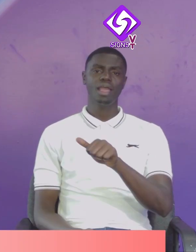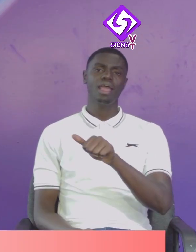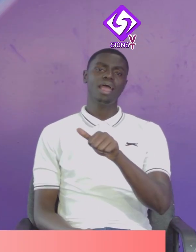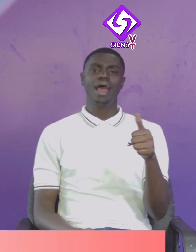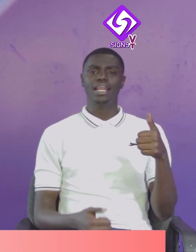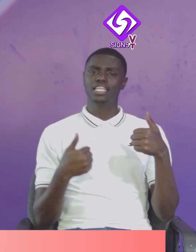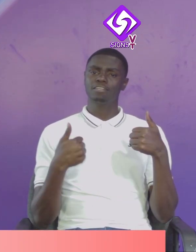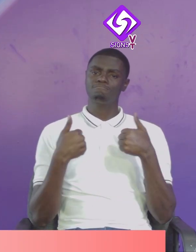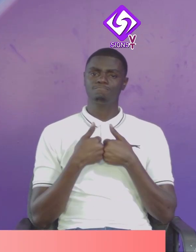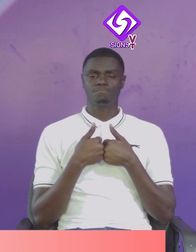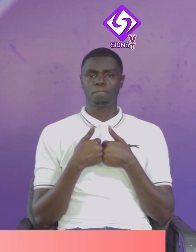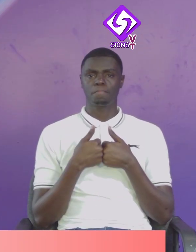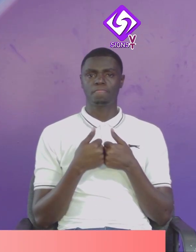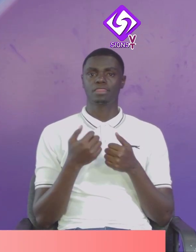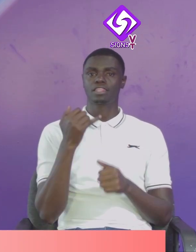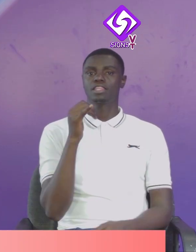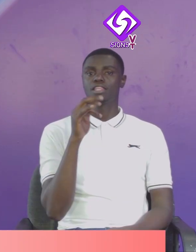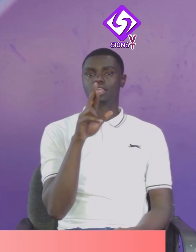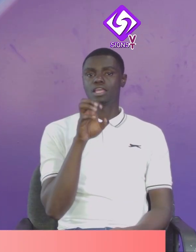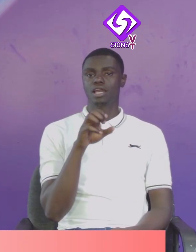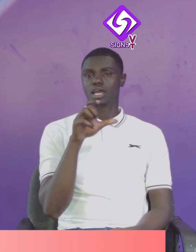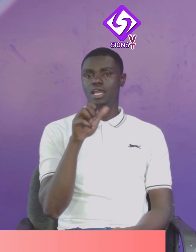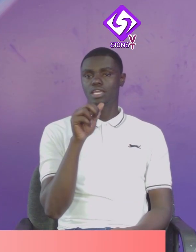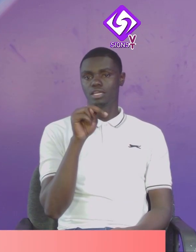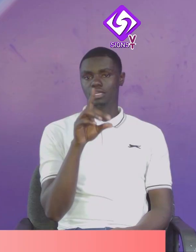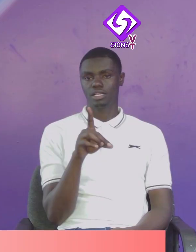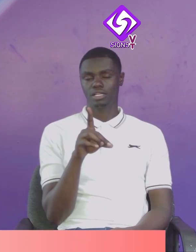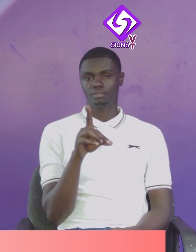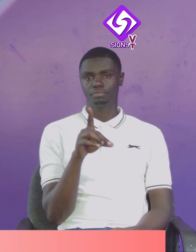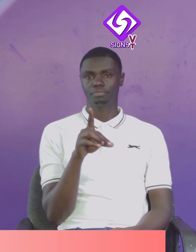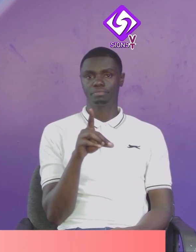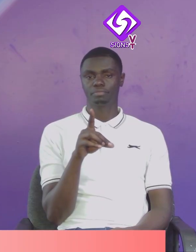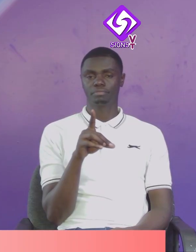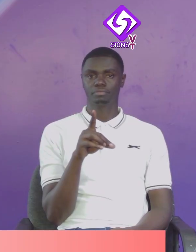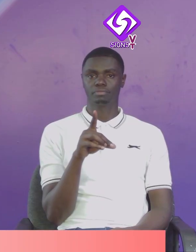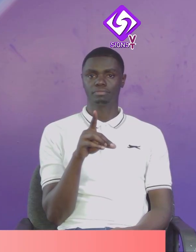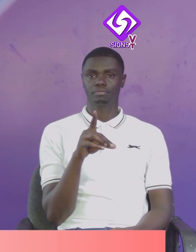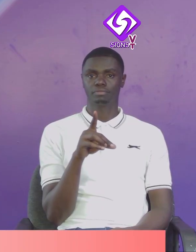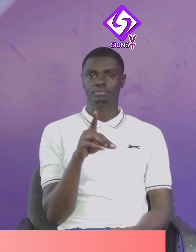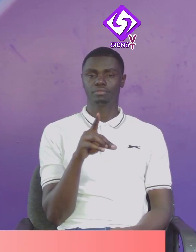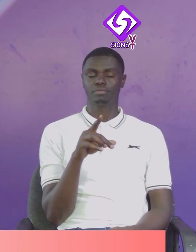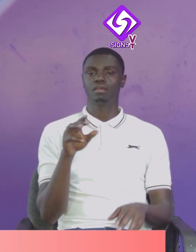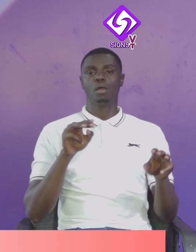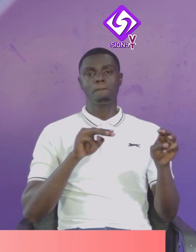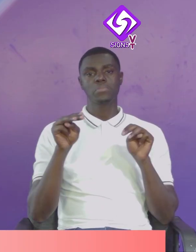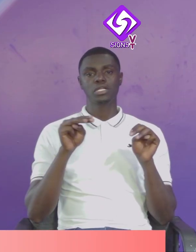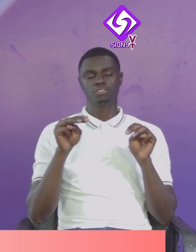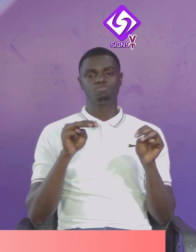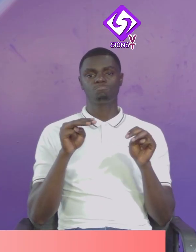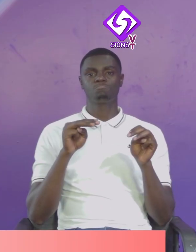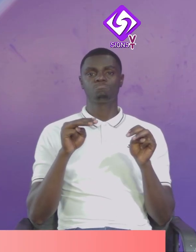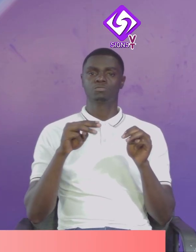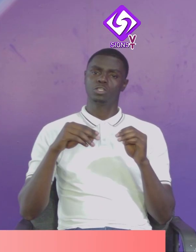take place. Ireland, that is the Republic of Ireland, should I say, managed to